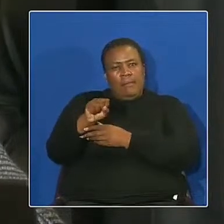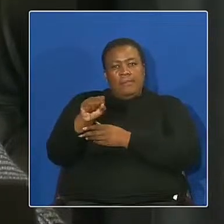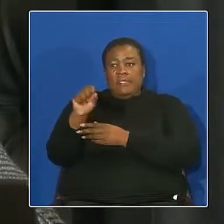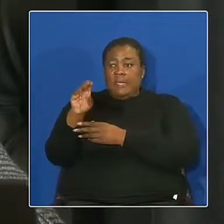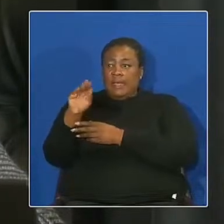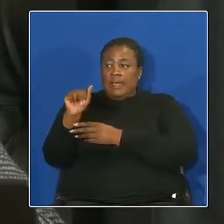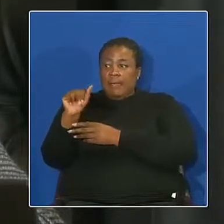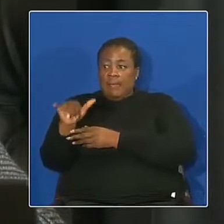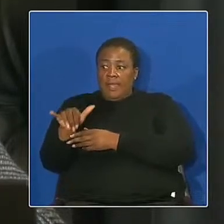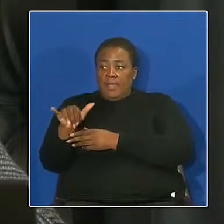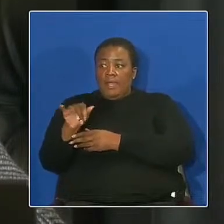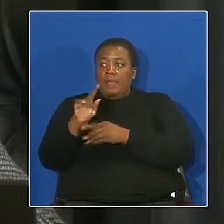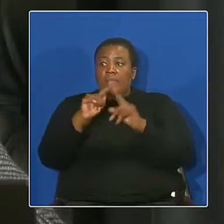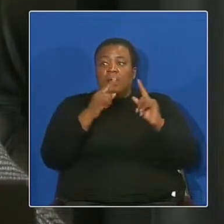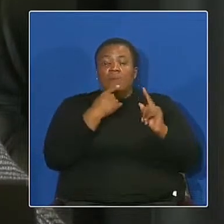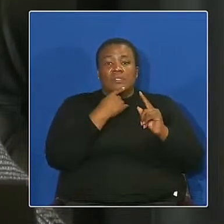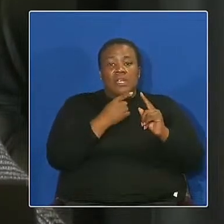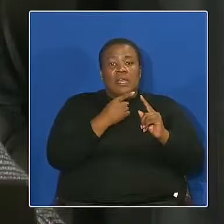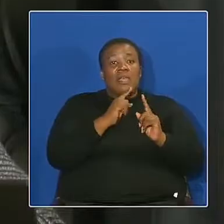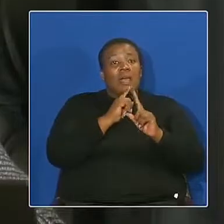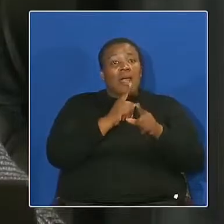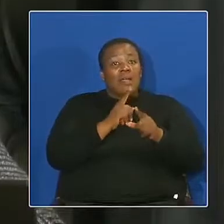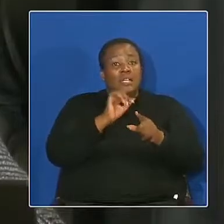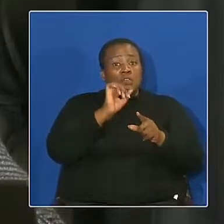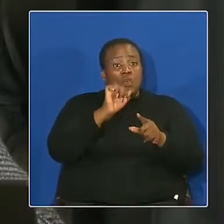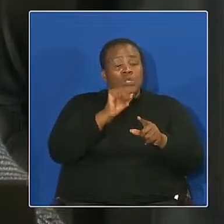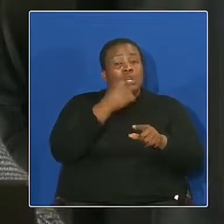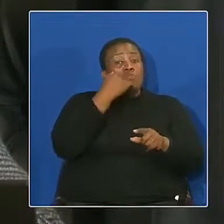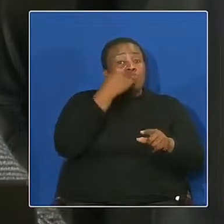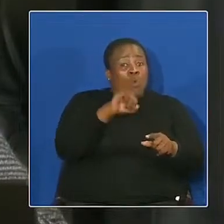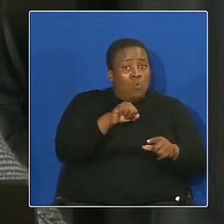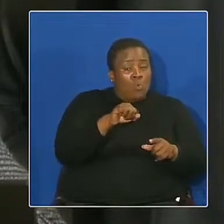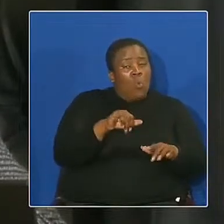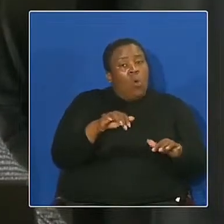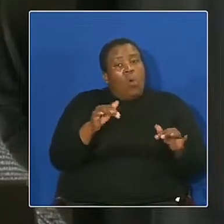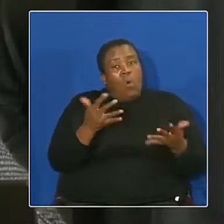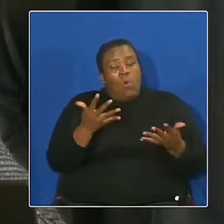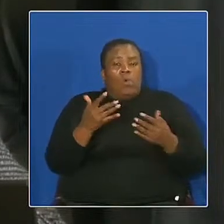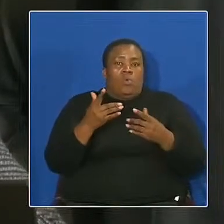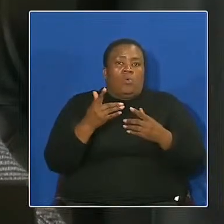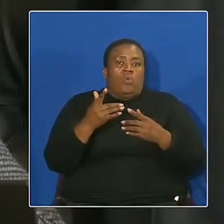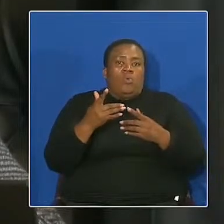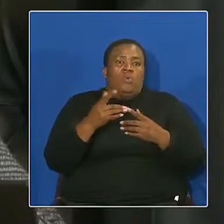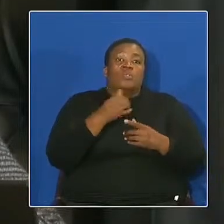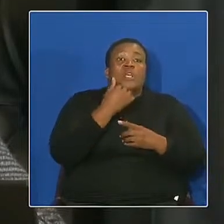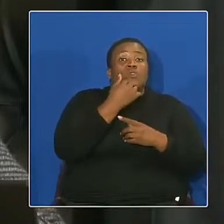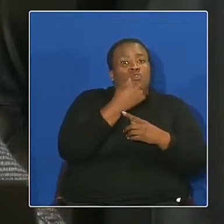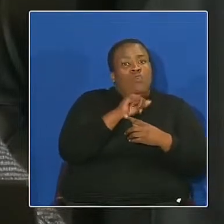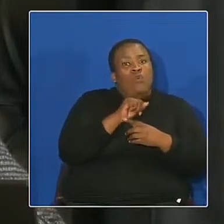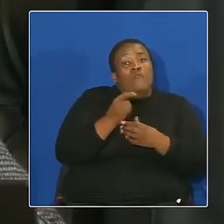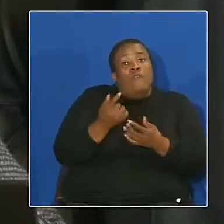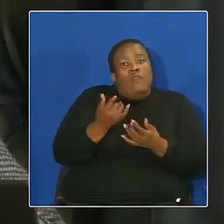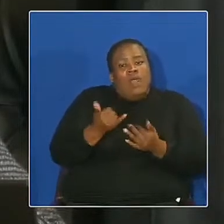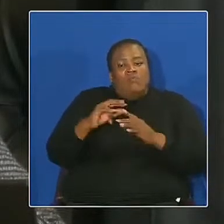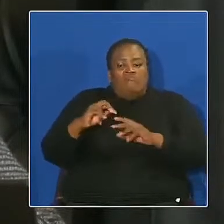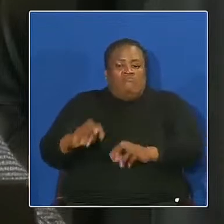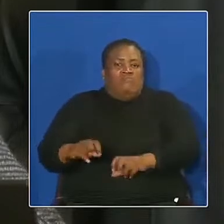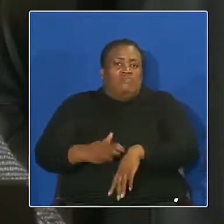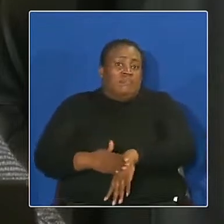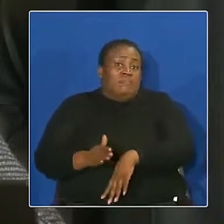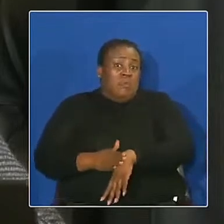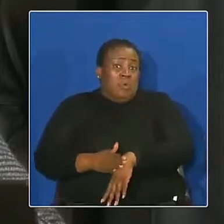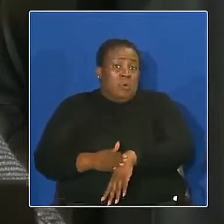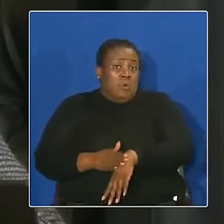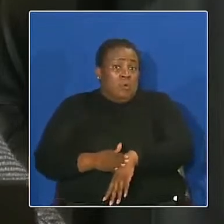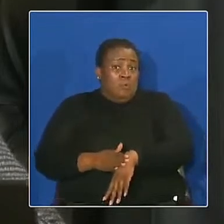your answer is an outright no, or is it also subject to the subject of further investigation, as you have answered